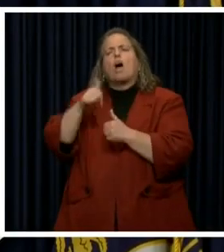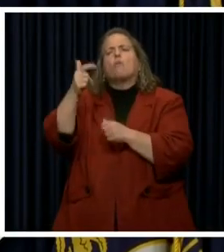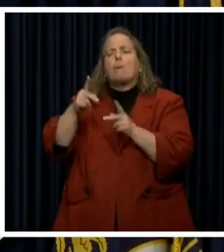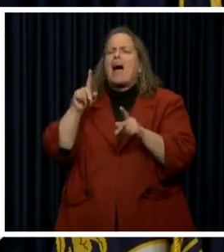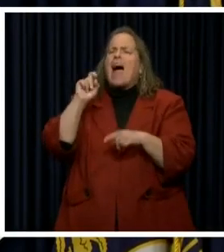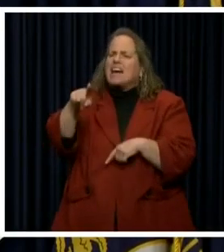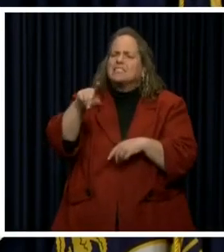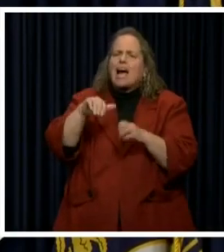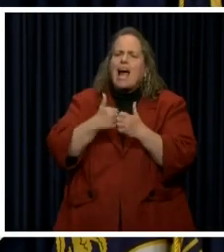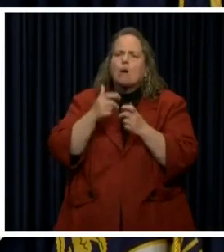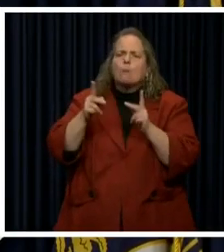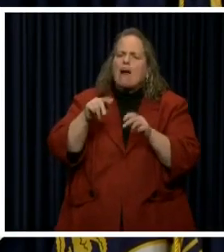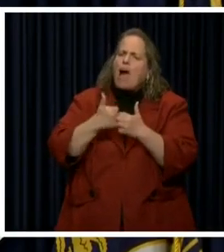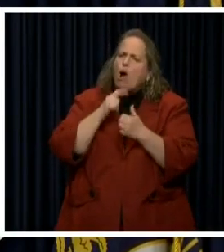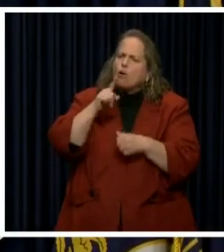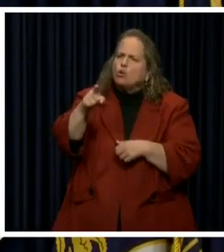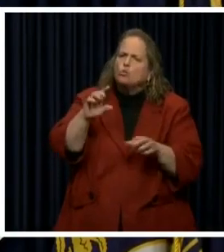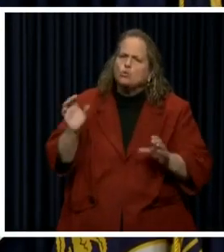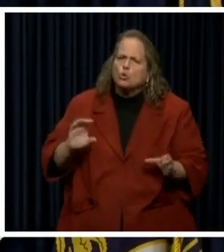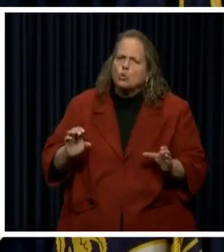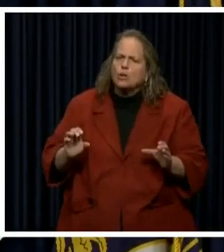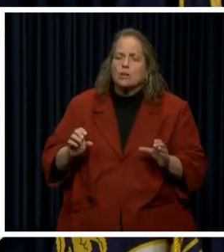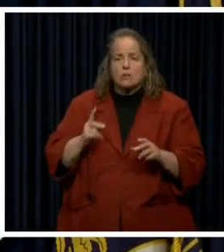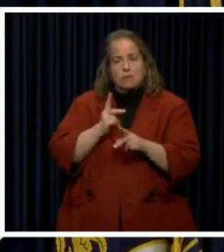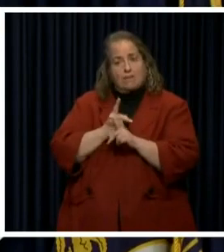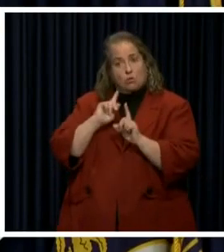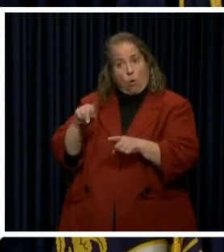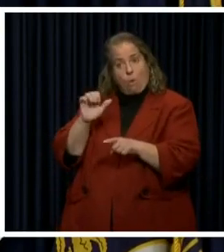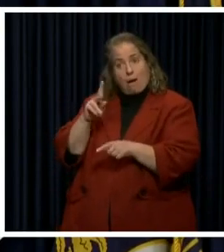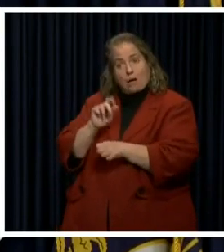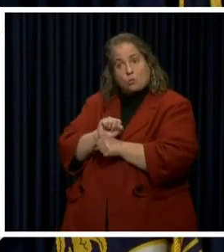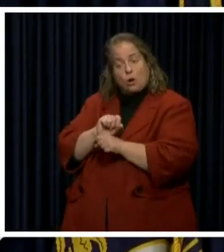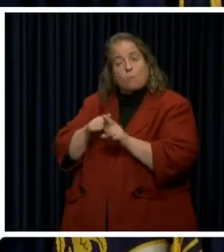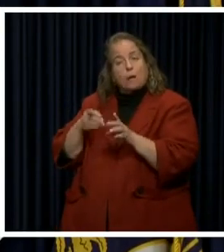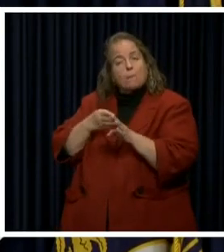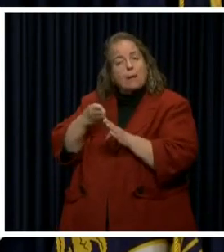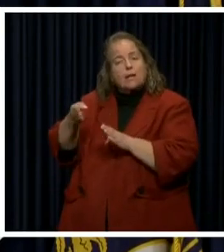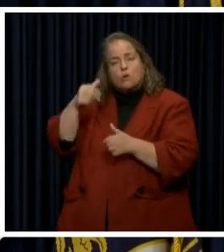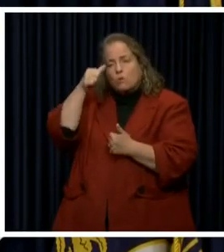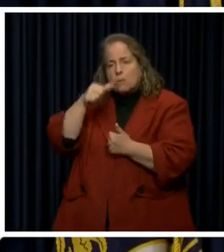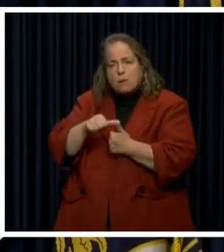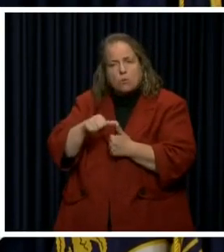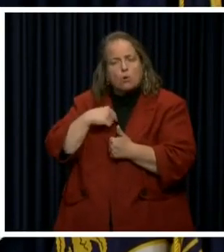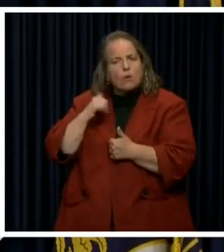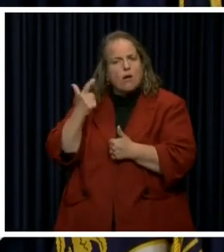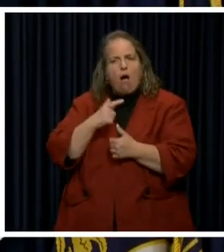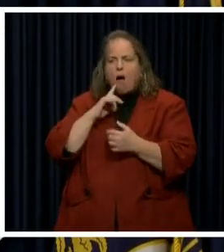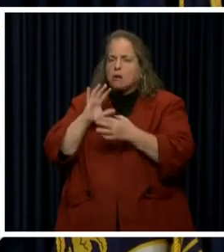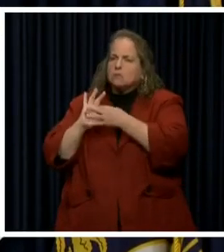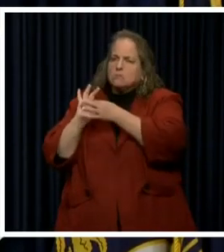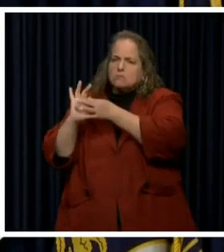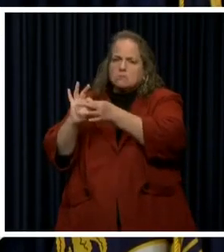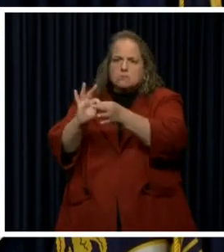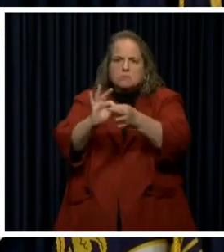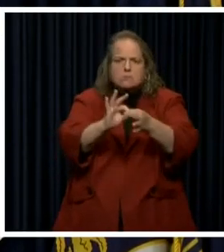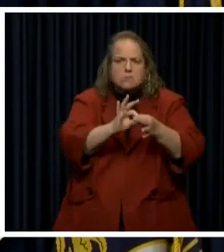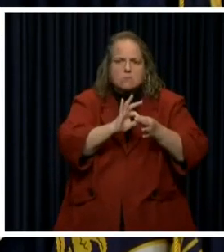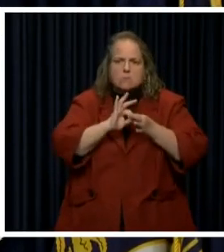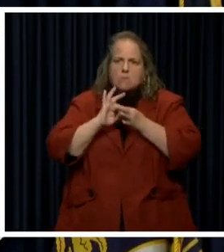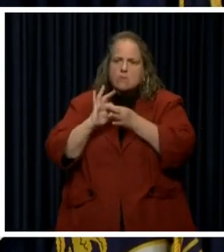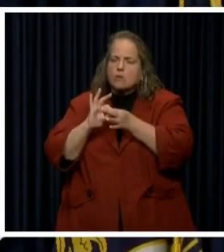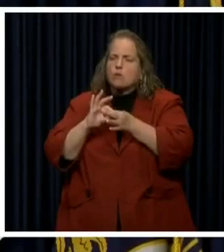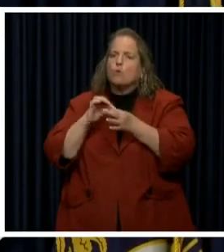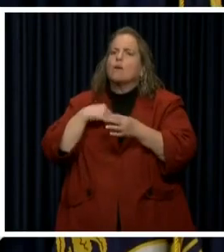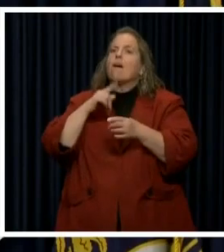Be careful as you're going back to work, but mainly remember that we are all tied together in this. We are